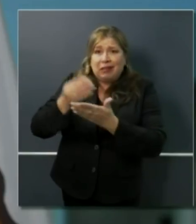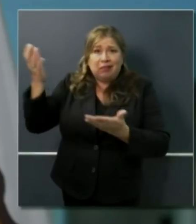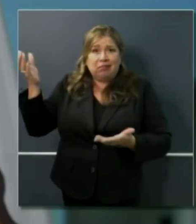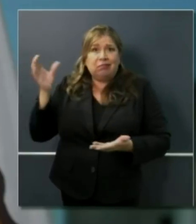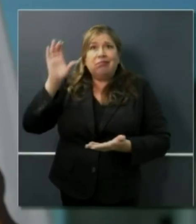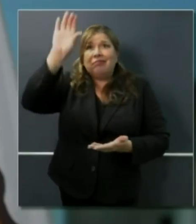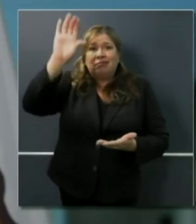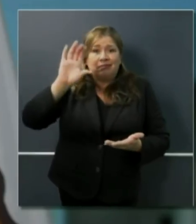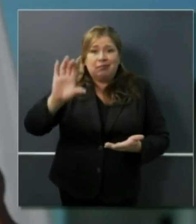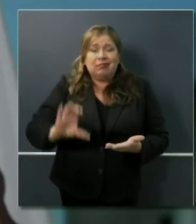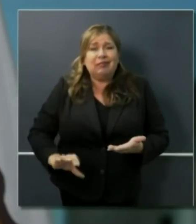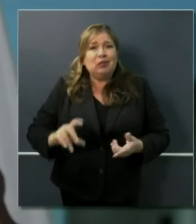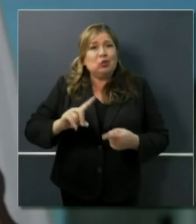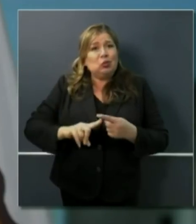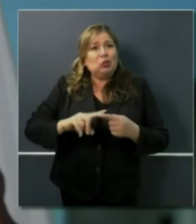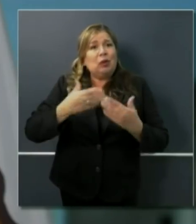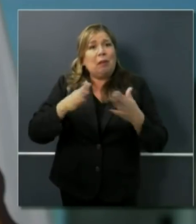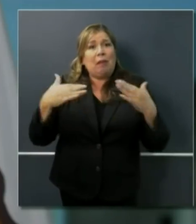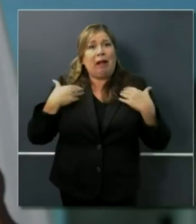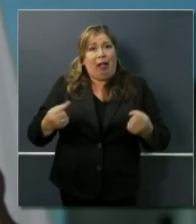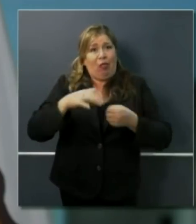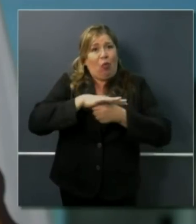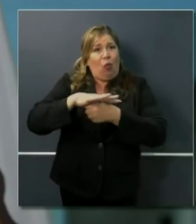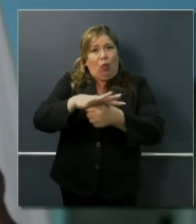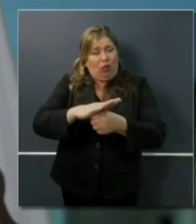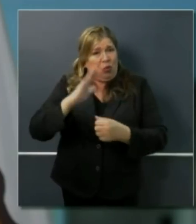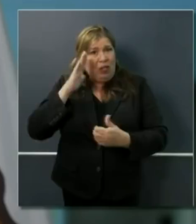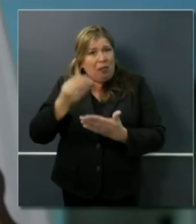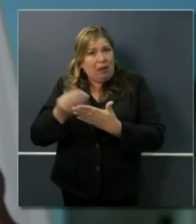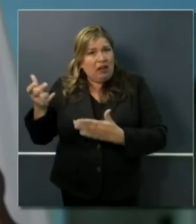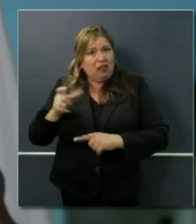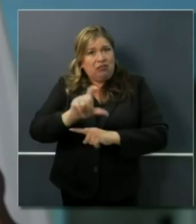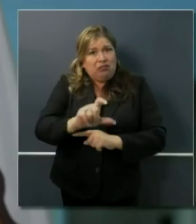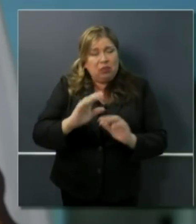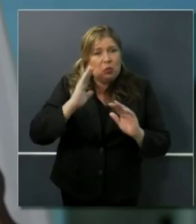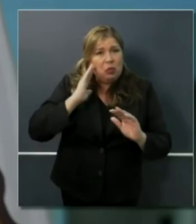into public health in the state going forward? Well, John, that's a